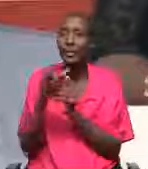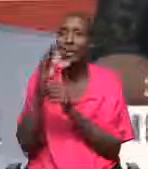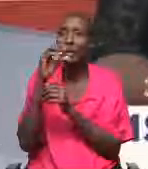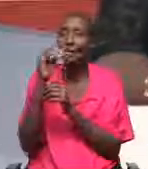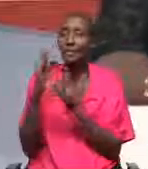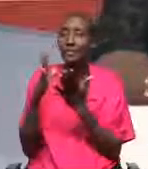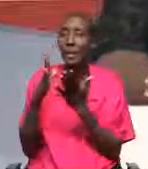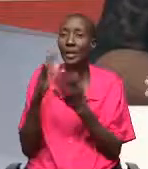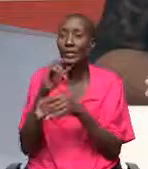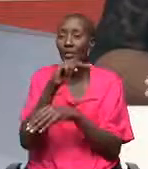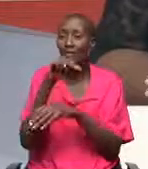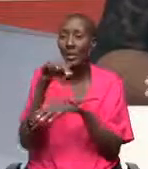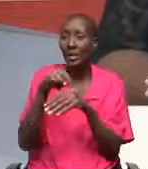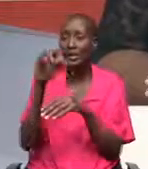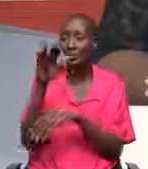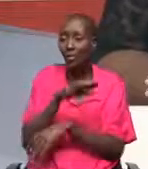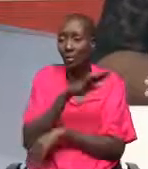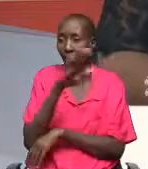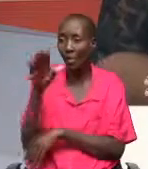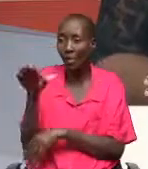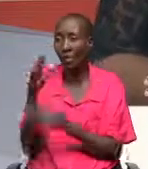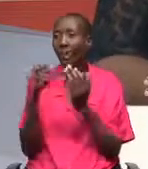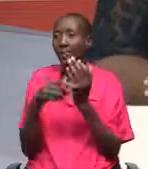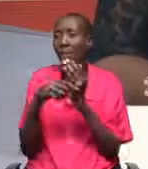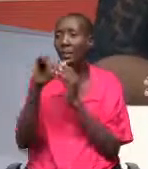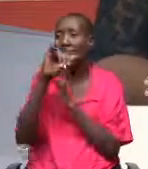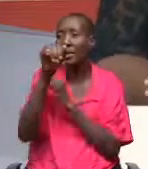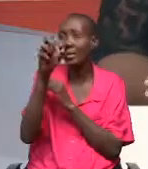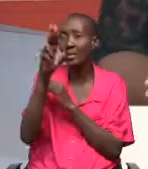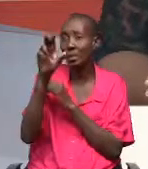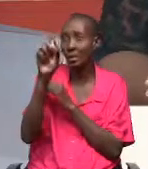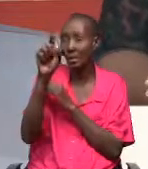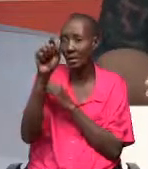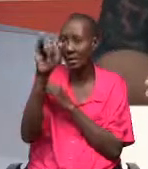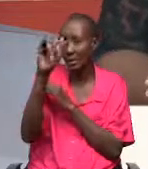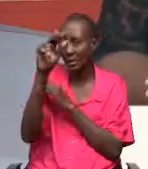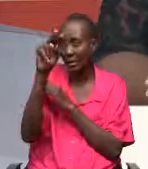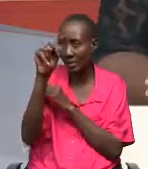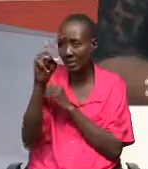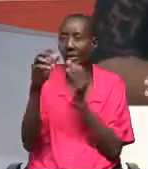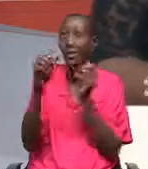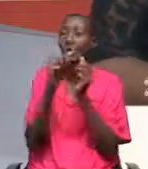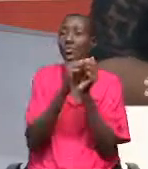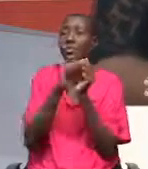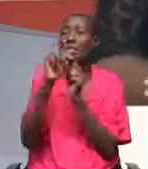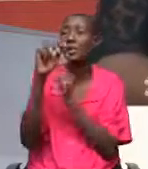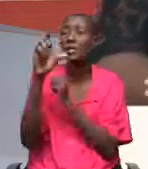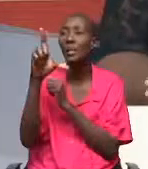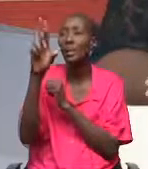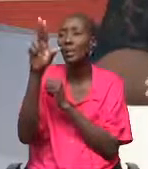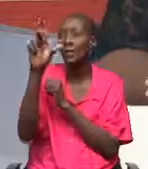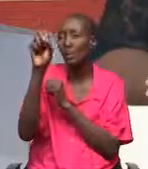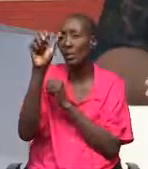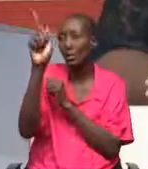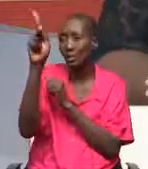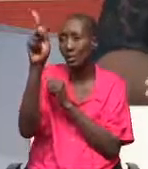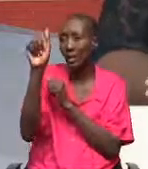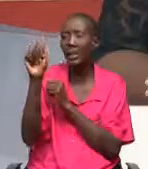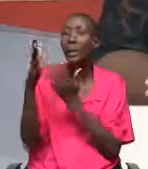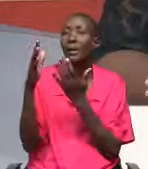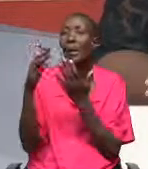Bunge la kitaifa yule Justin Muturi na mwenzake wa bunge la seneti Ken Lusaka wameruhusu kukatwa mishahara